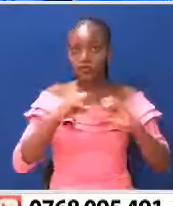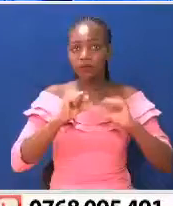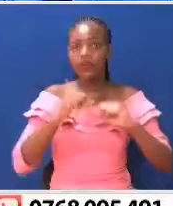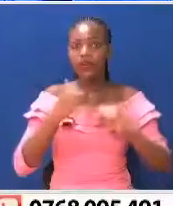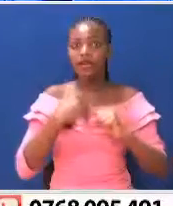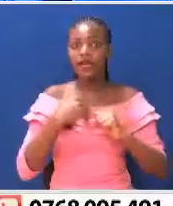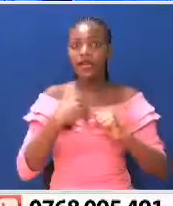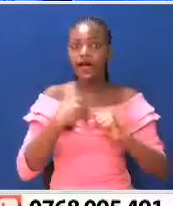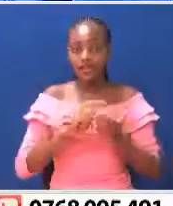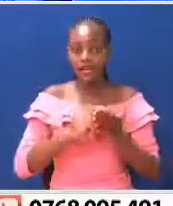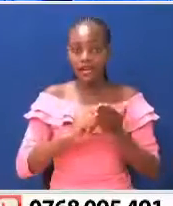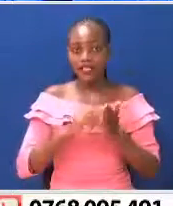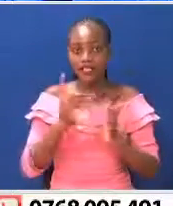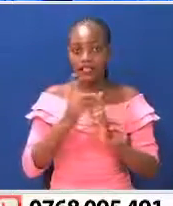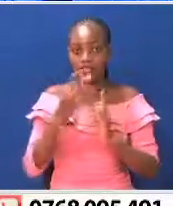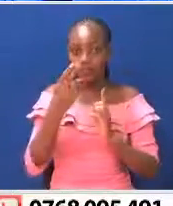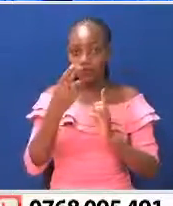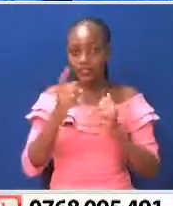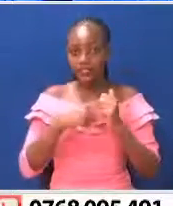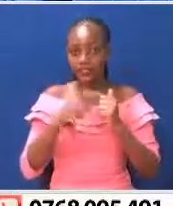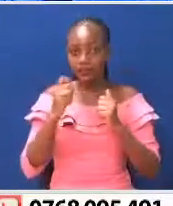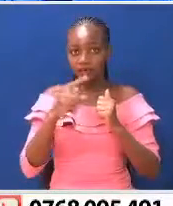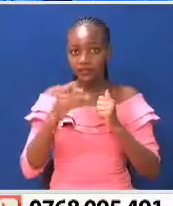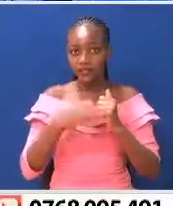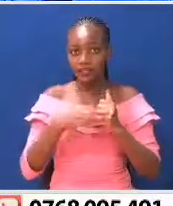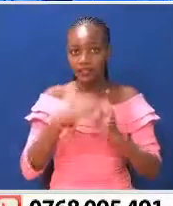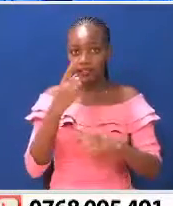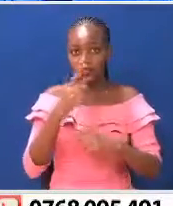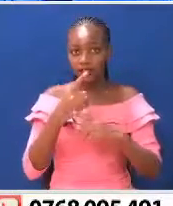agreement signed on the 26th of August.